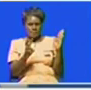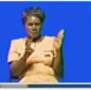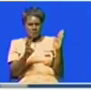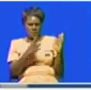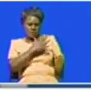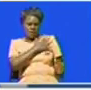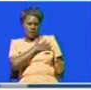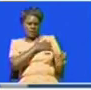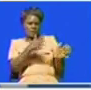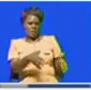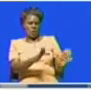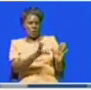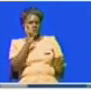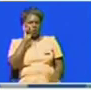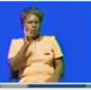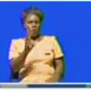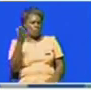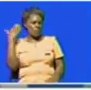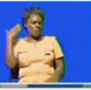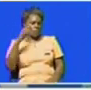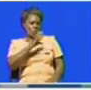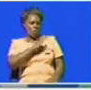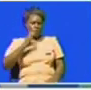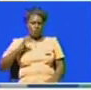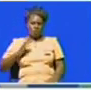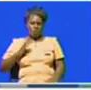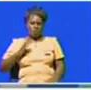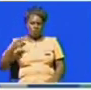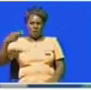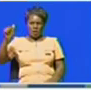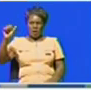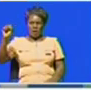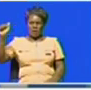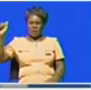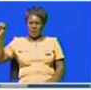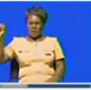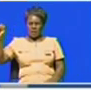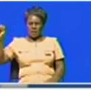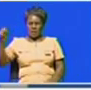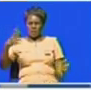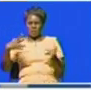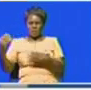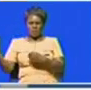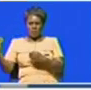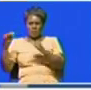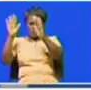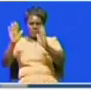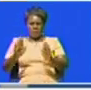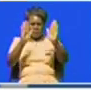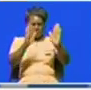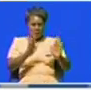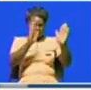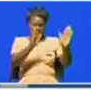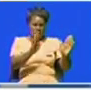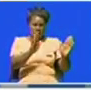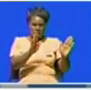NASA style. We saw them with the previous commissioners, Hassan and the group. They went out there and said that unless